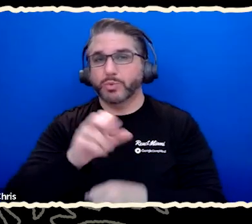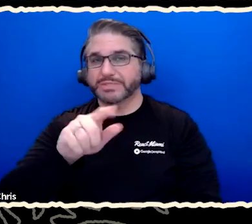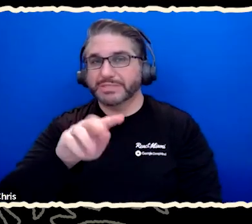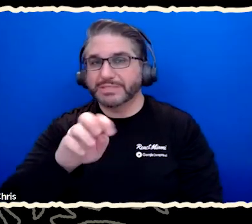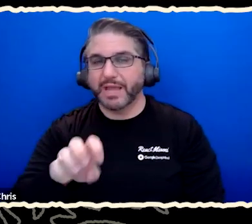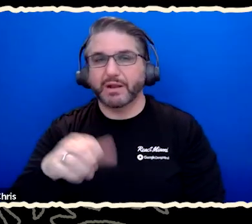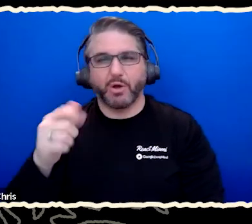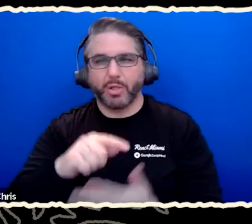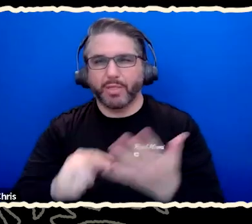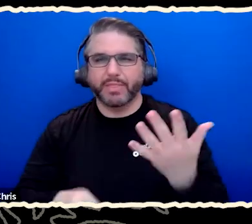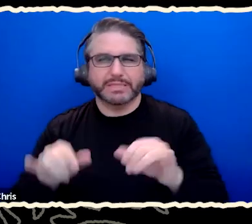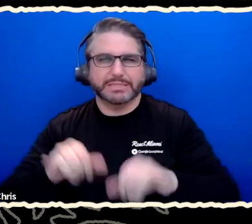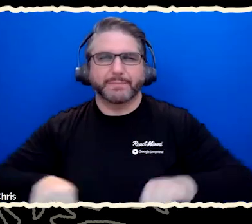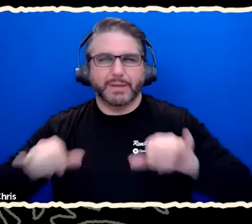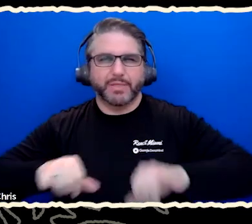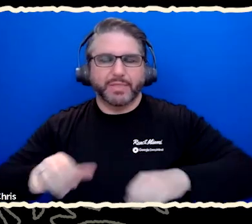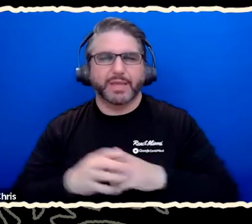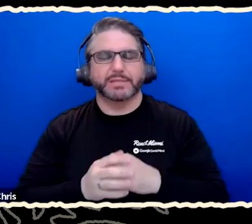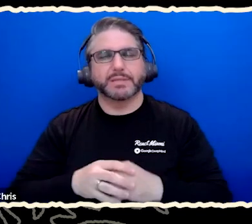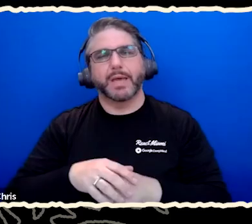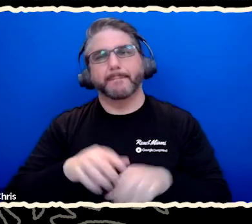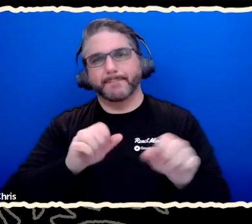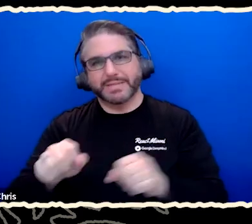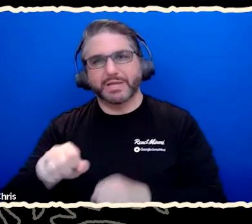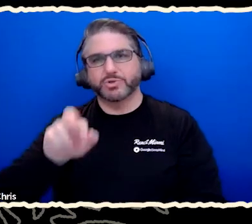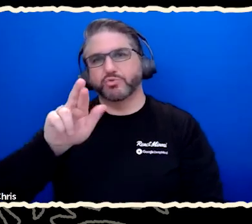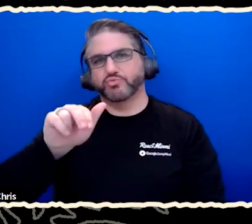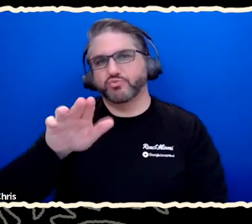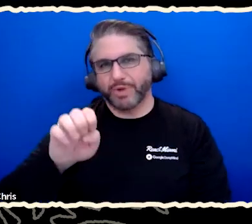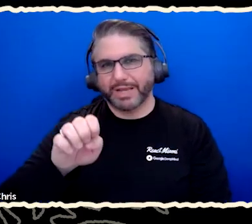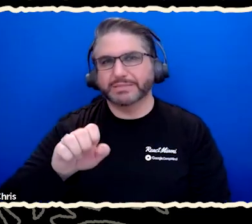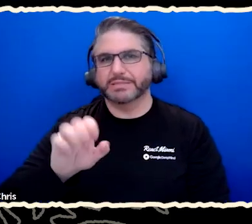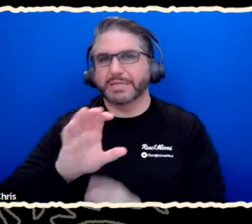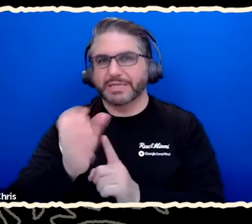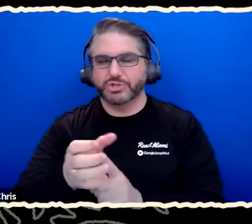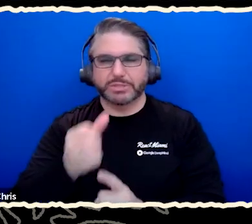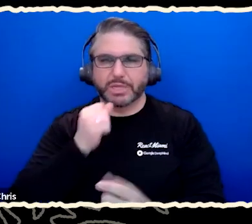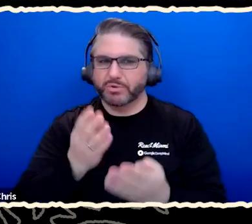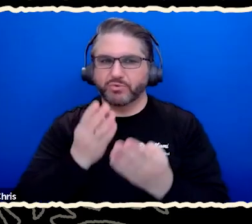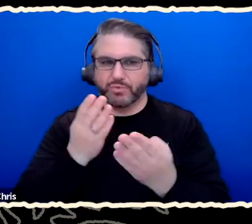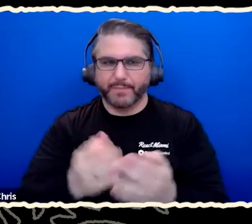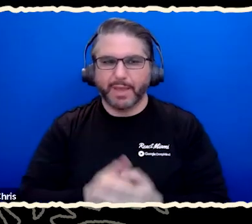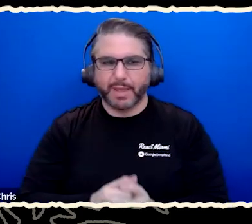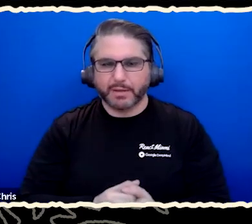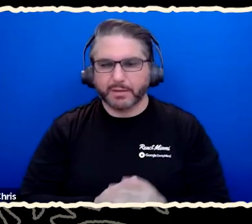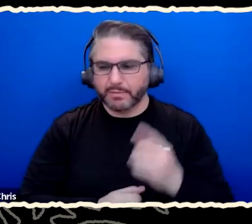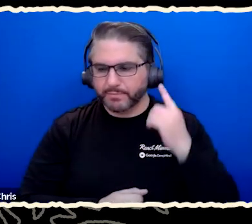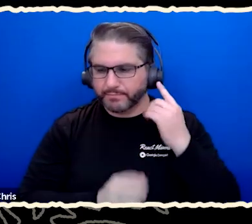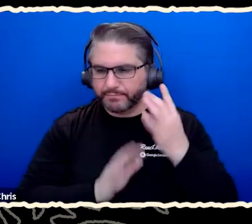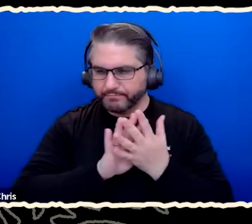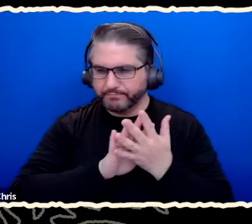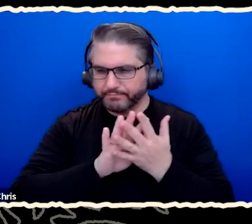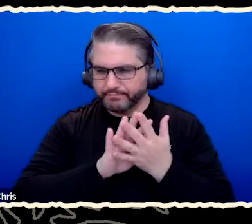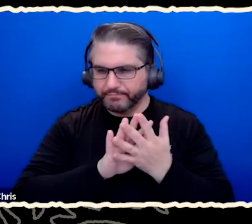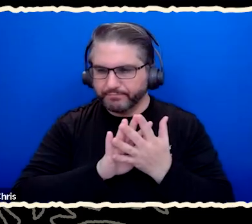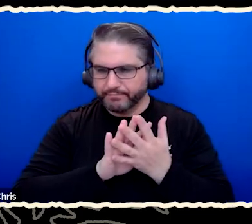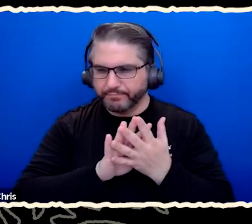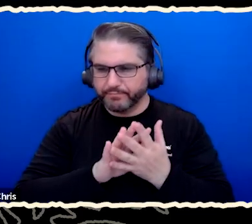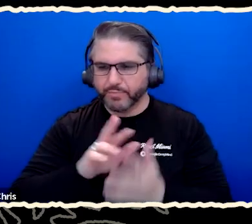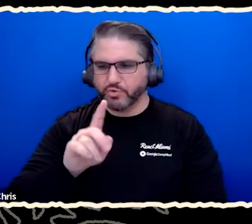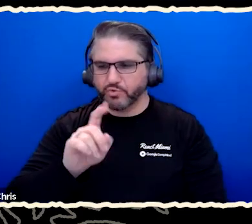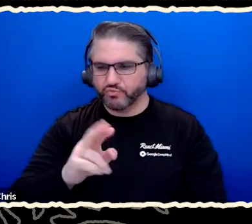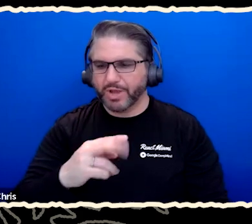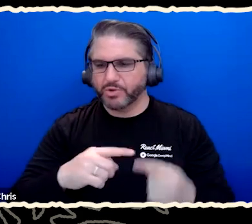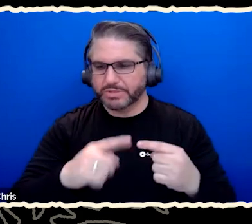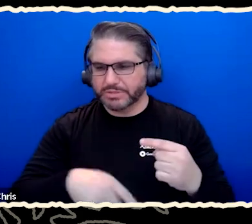of boilerplate, and potential race conditions. Wouldn't recommend. The problem with that is it's outside of the React render cycle, so it's hard to get it to